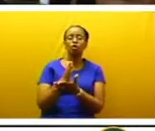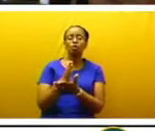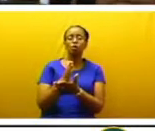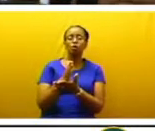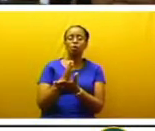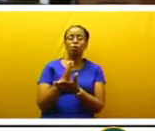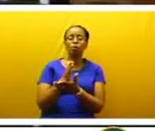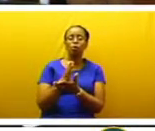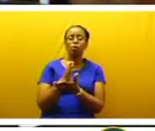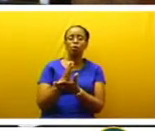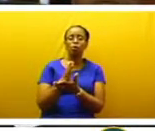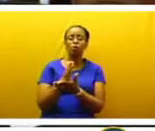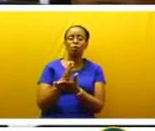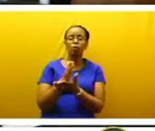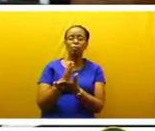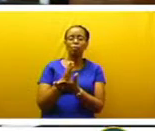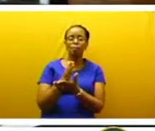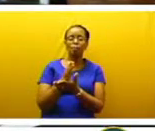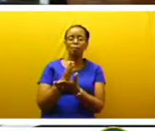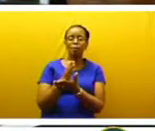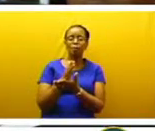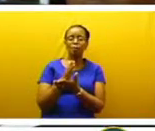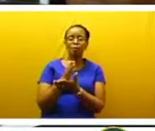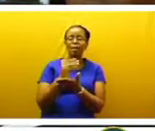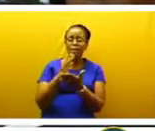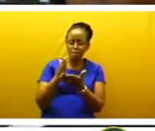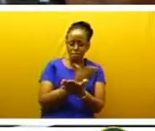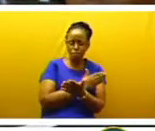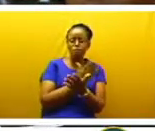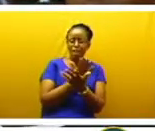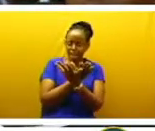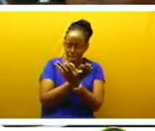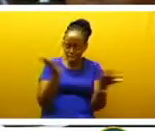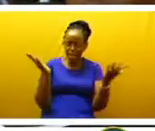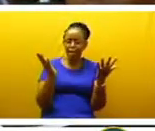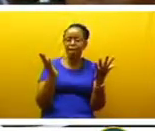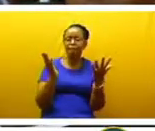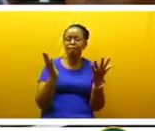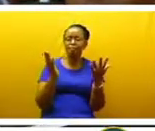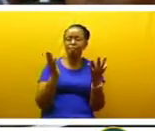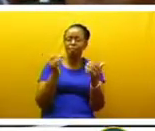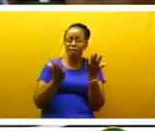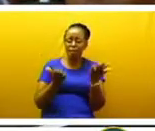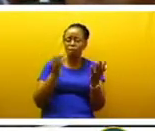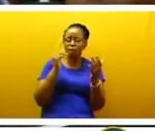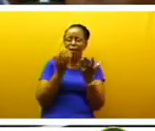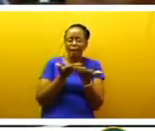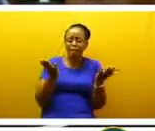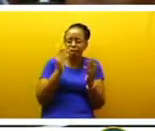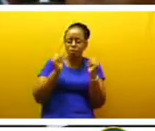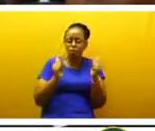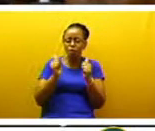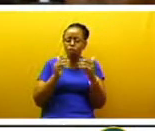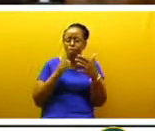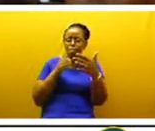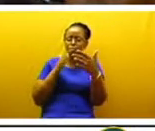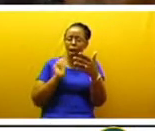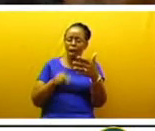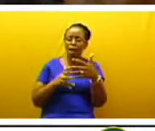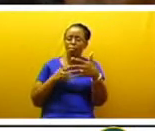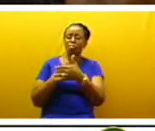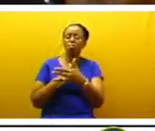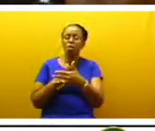the removal of any impediments to the functioning and the purpose and the